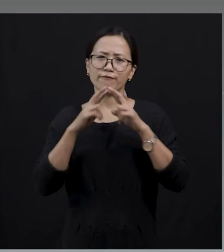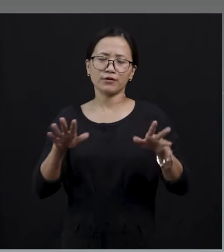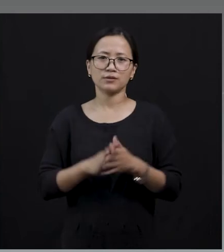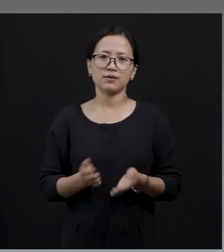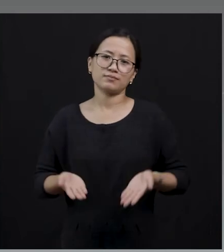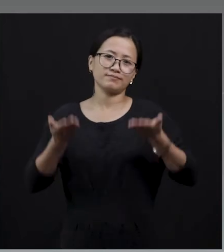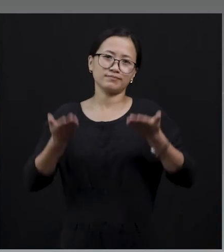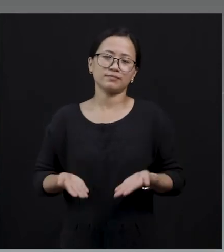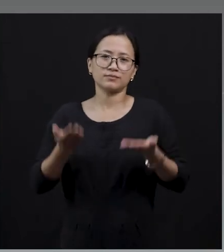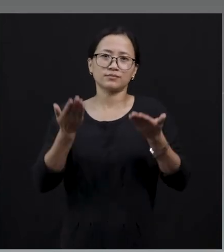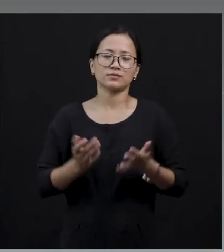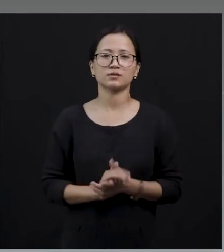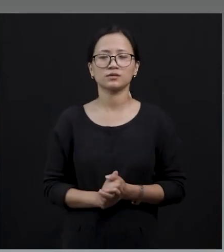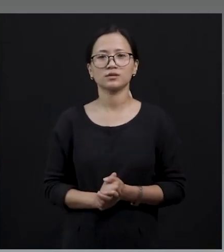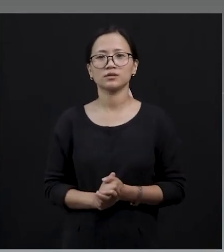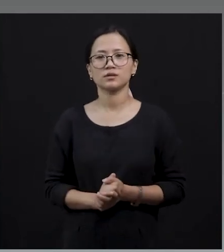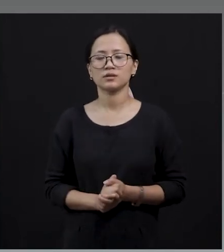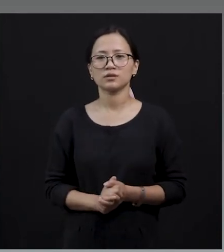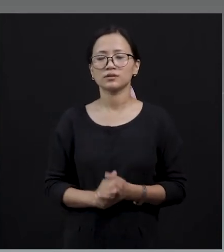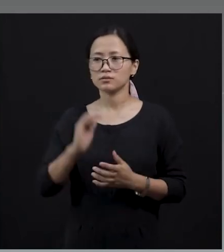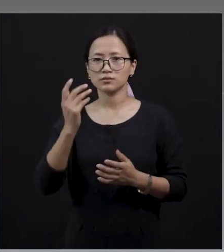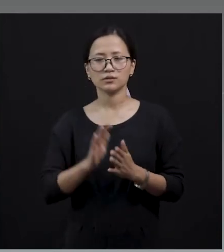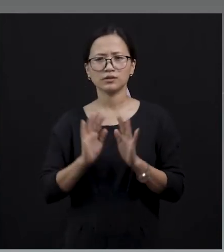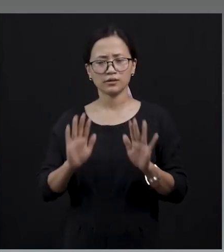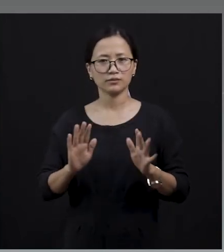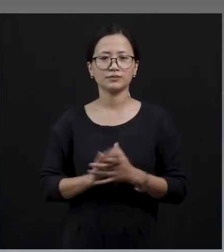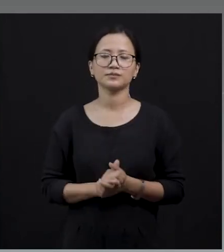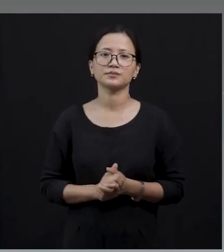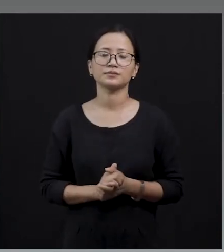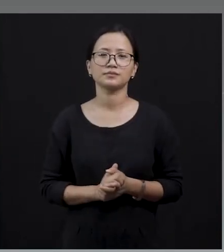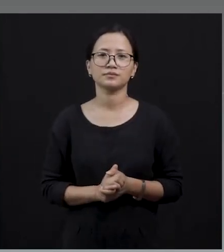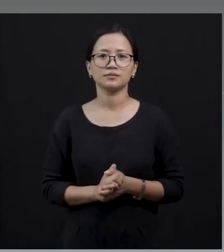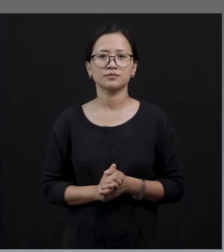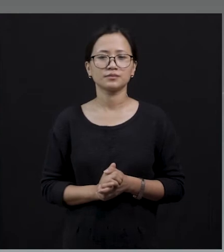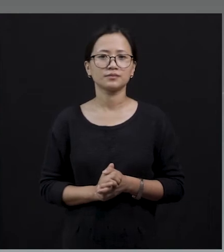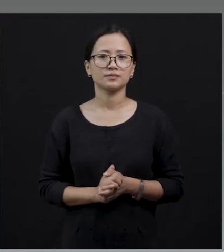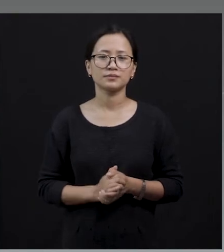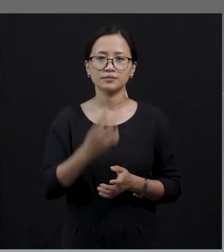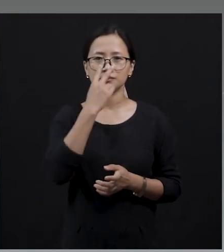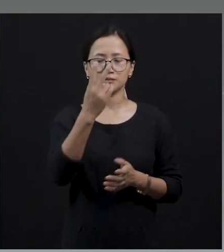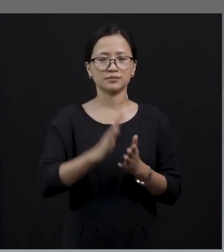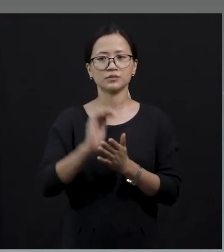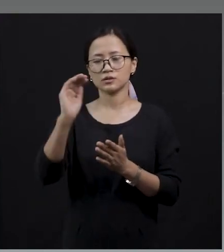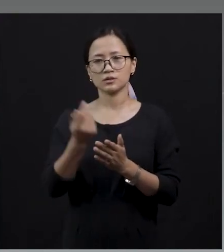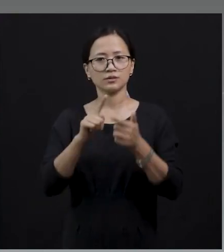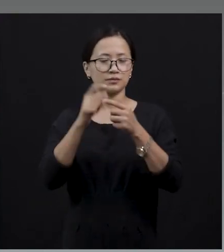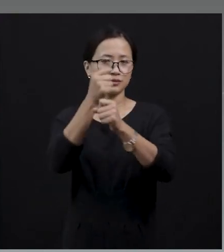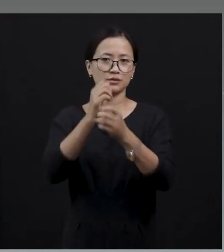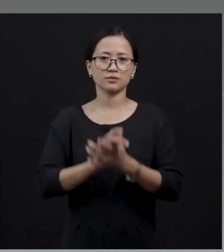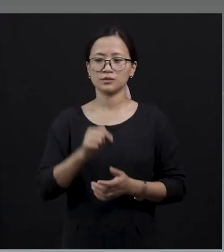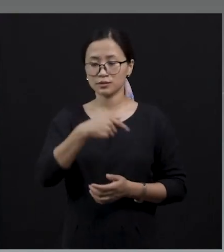okay? We can say that it has a very heavy weight, it has a very light weight, right? So let's look at some example